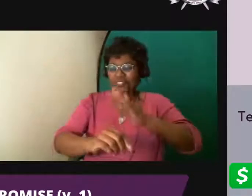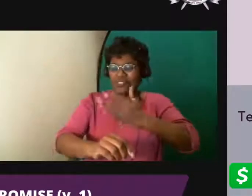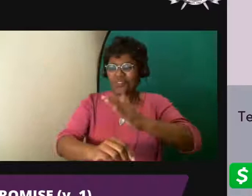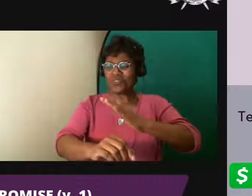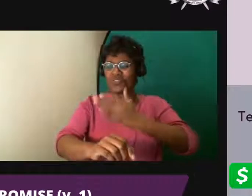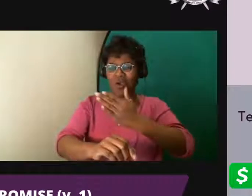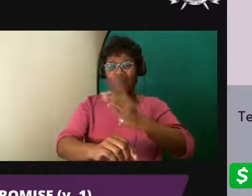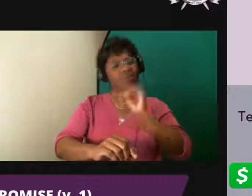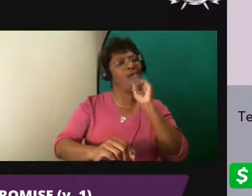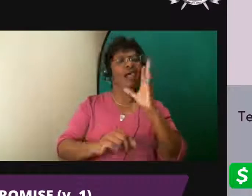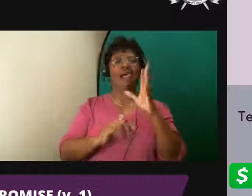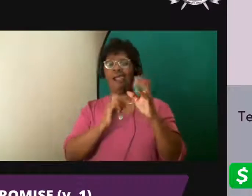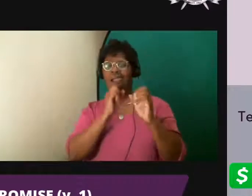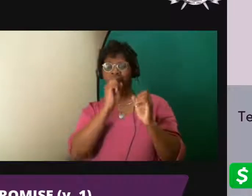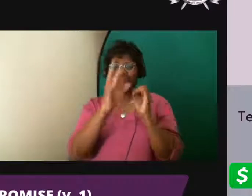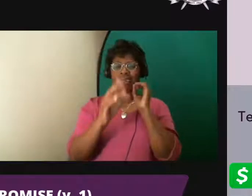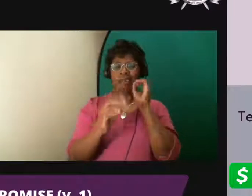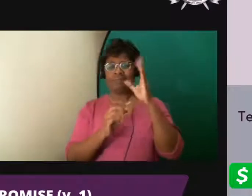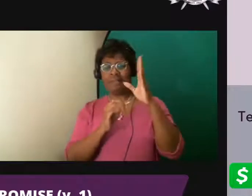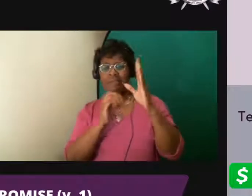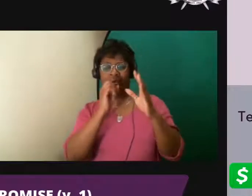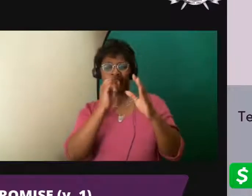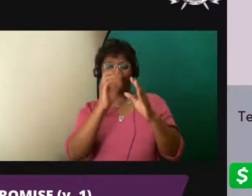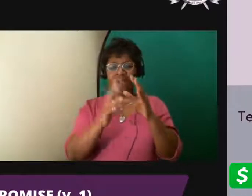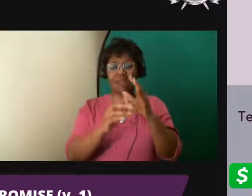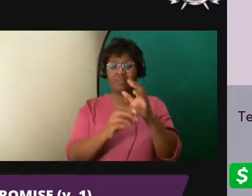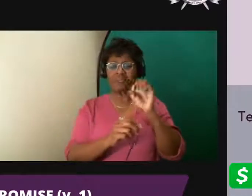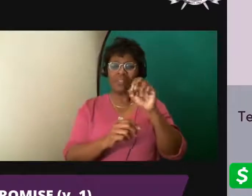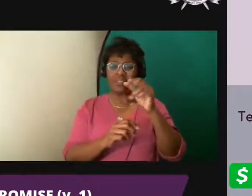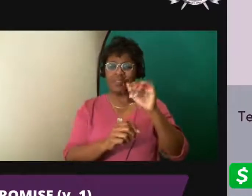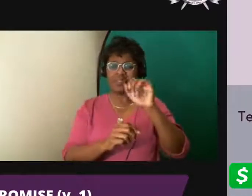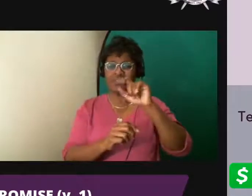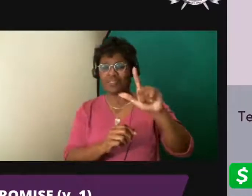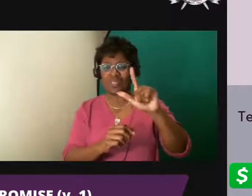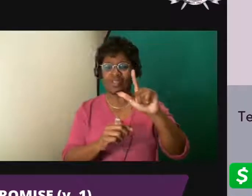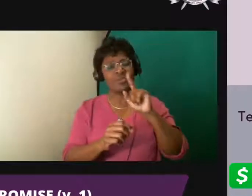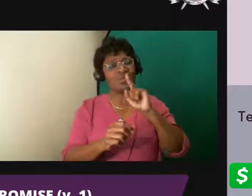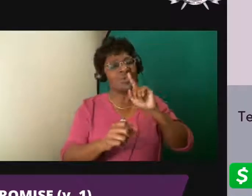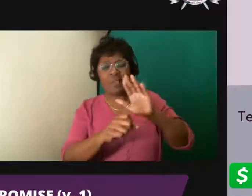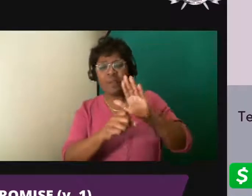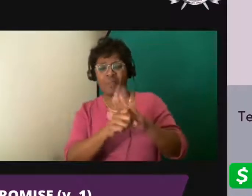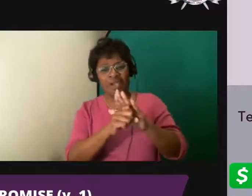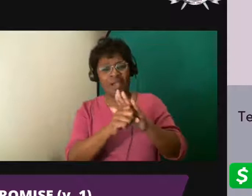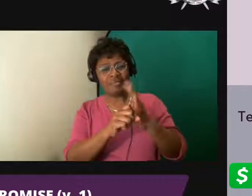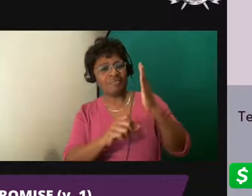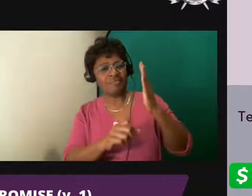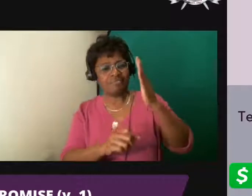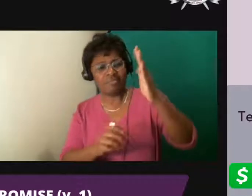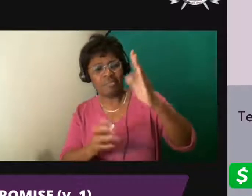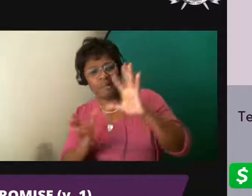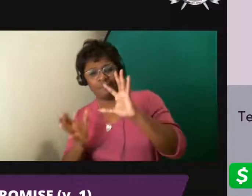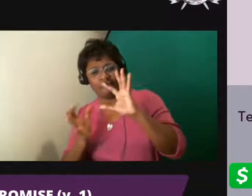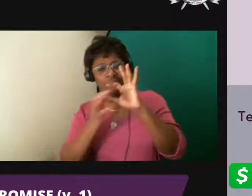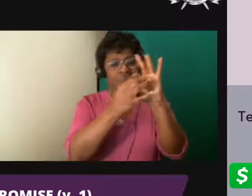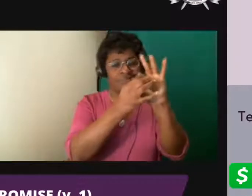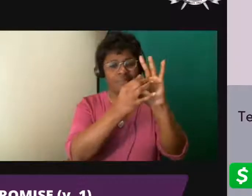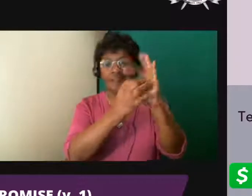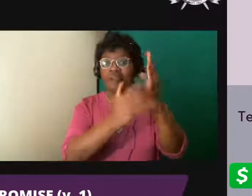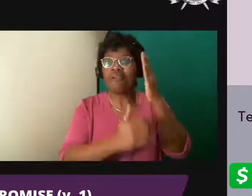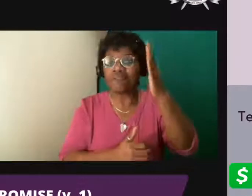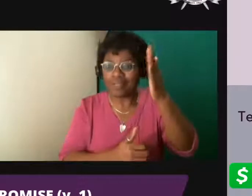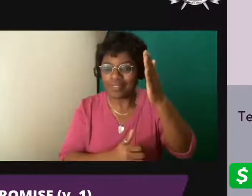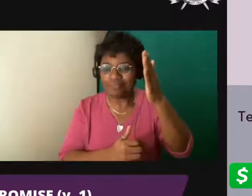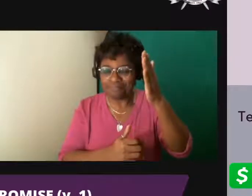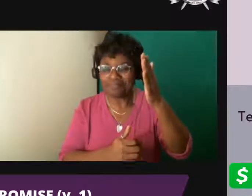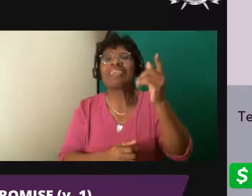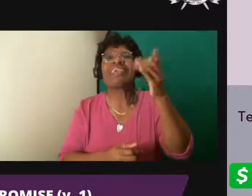Shall is the promise attached to God. Shall is not will. Shall means that God's going to make